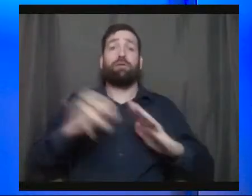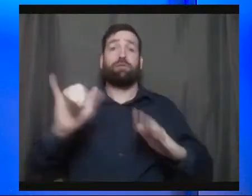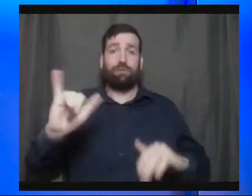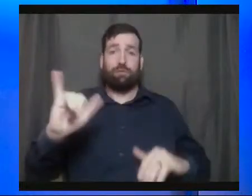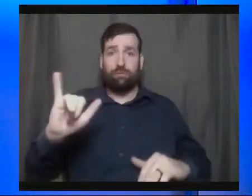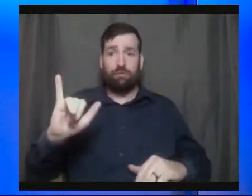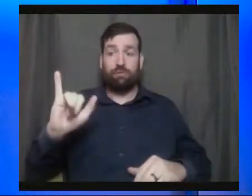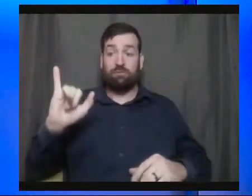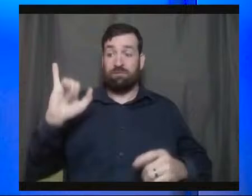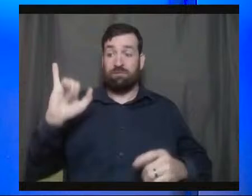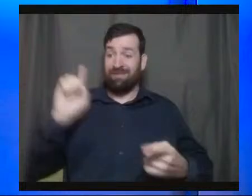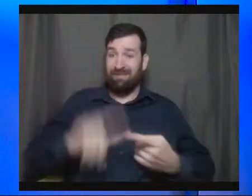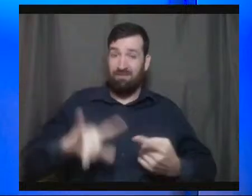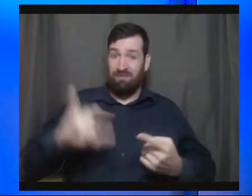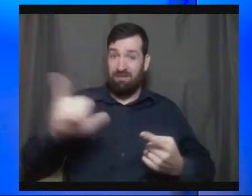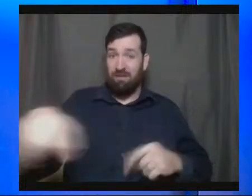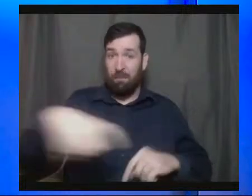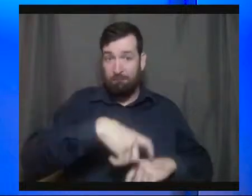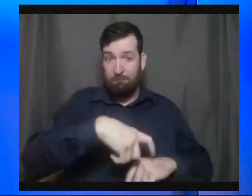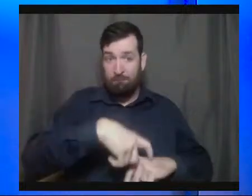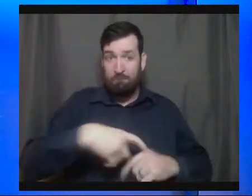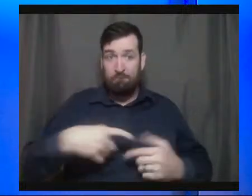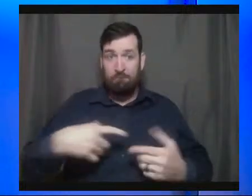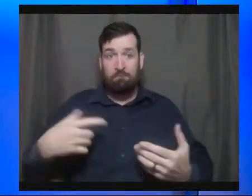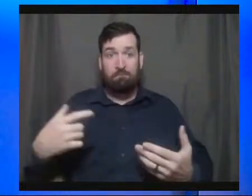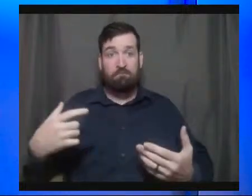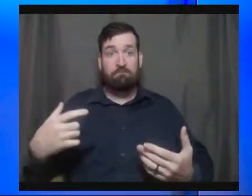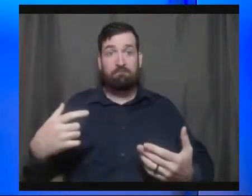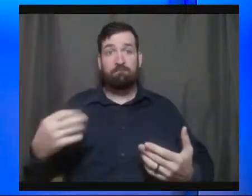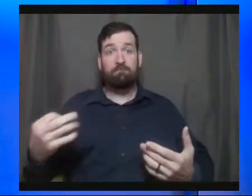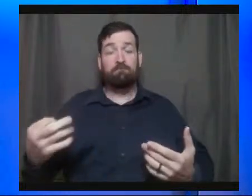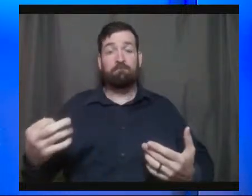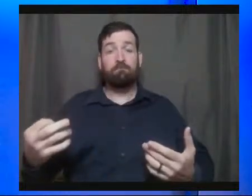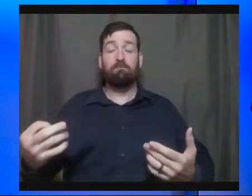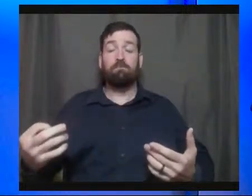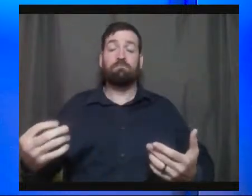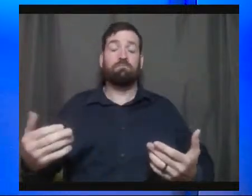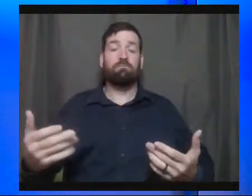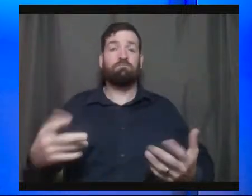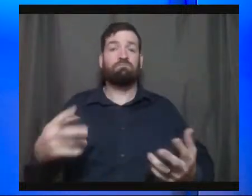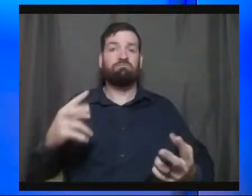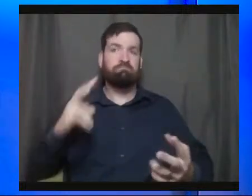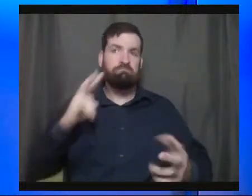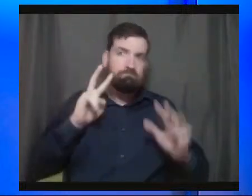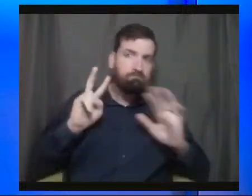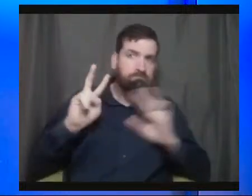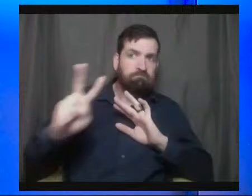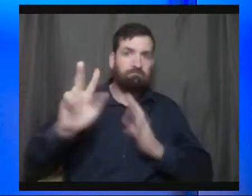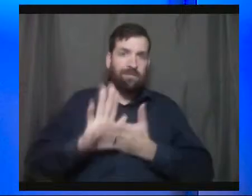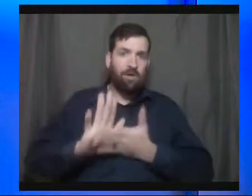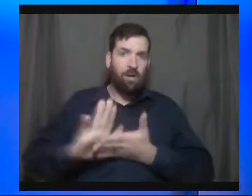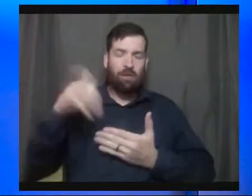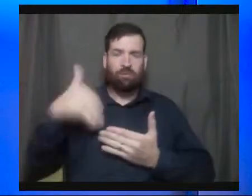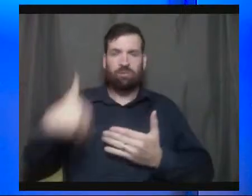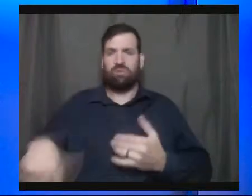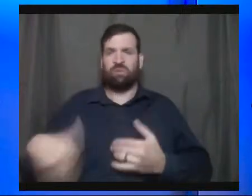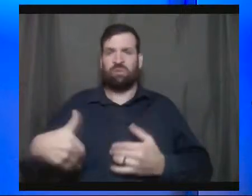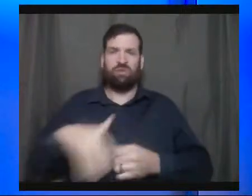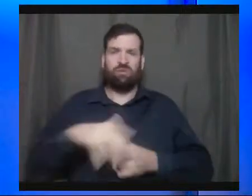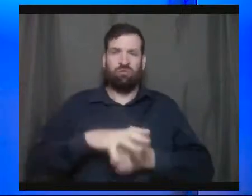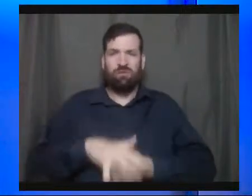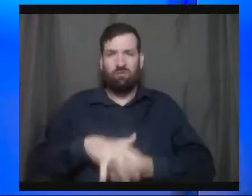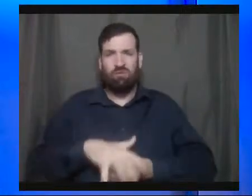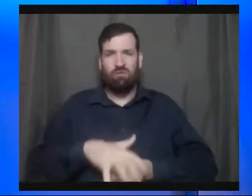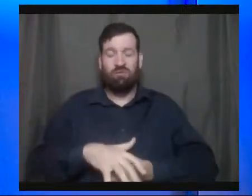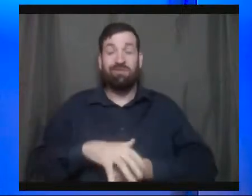then, I think that time of thinking about college and future was very stressful for me. Once again, the